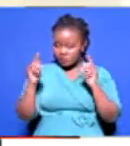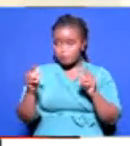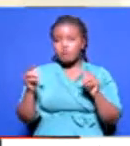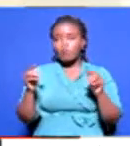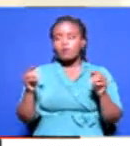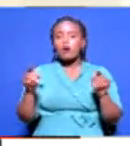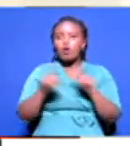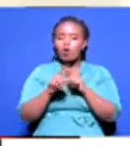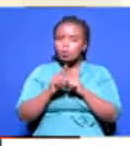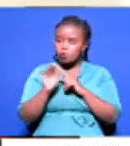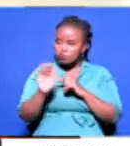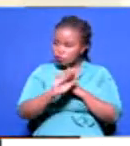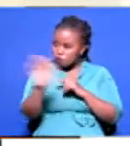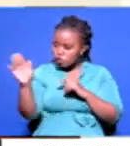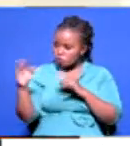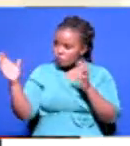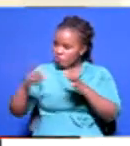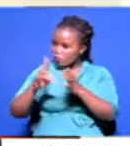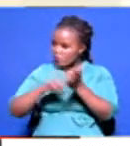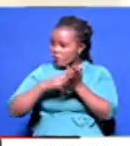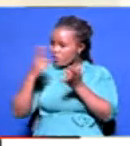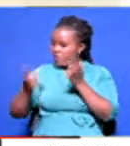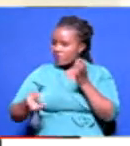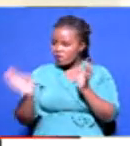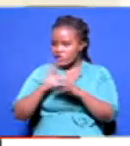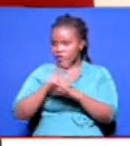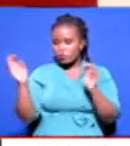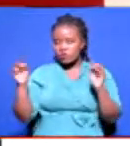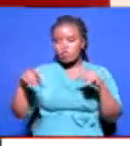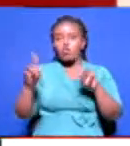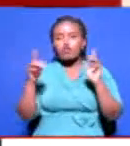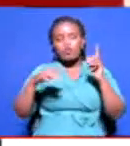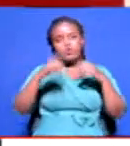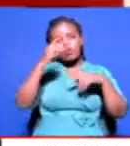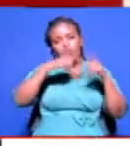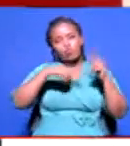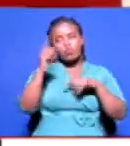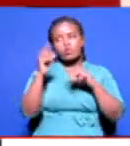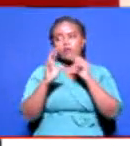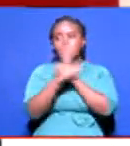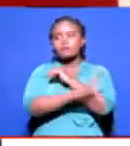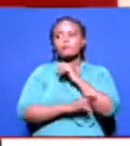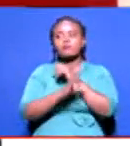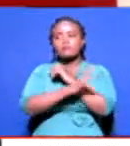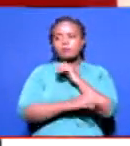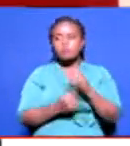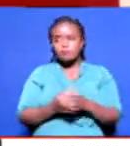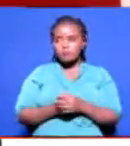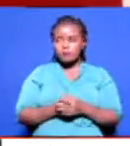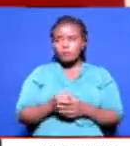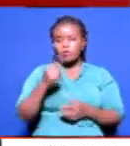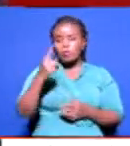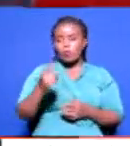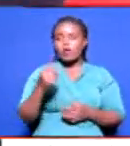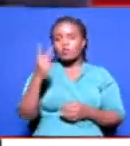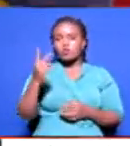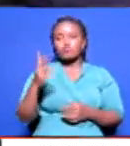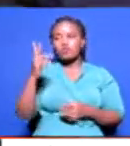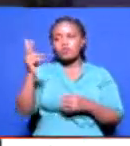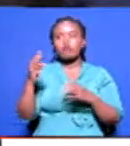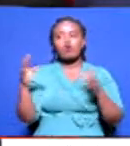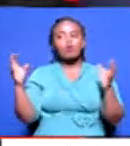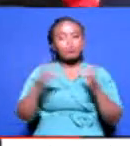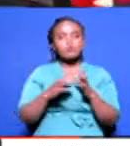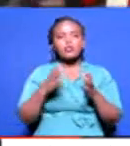fail in bringing pride to your country. The contingent of 124 athletes is optimistic